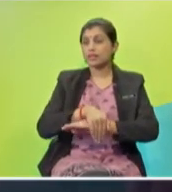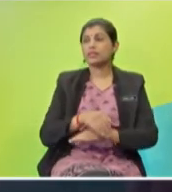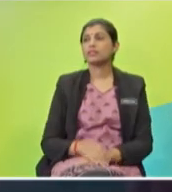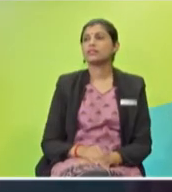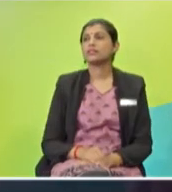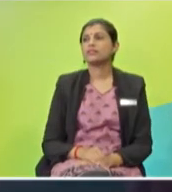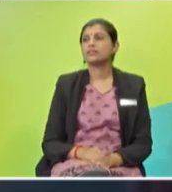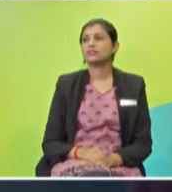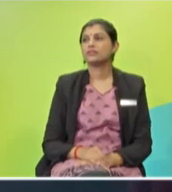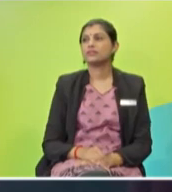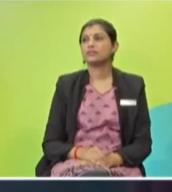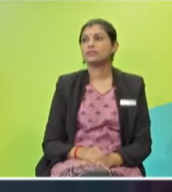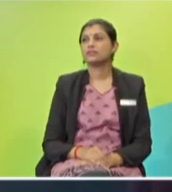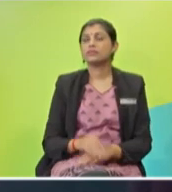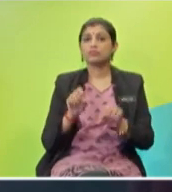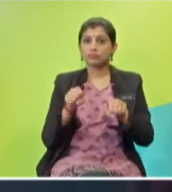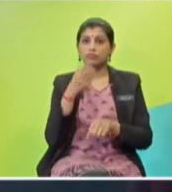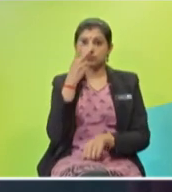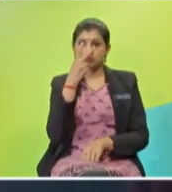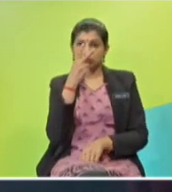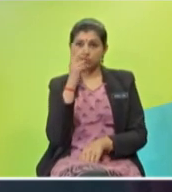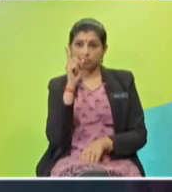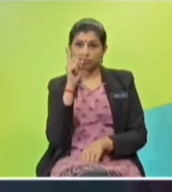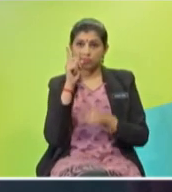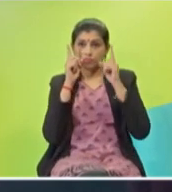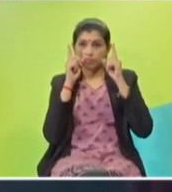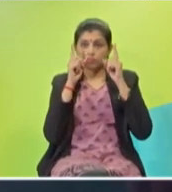this. Can you all see this? Okay.